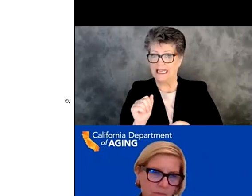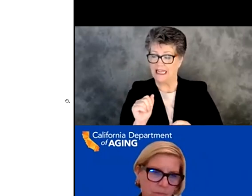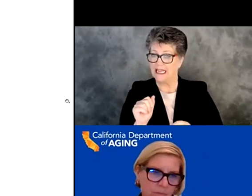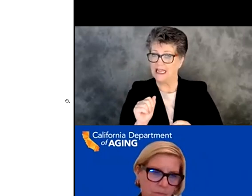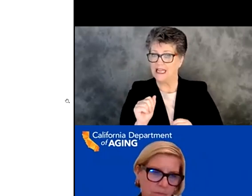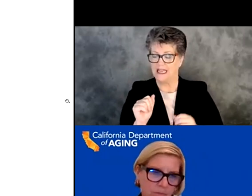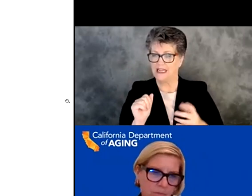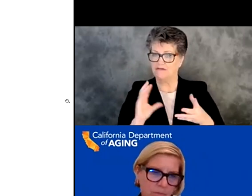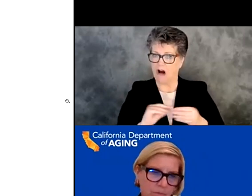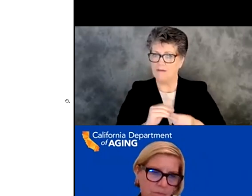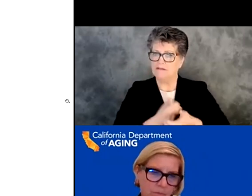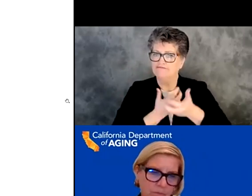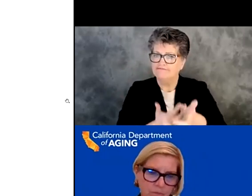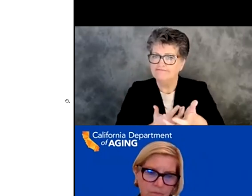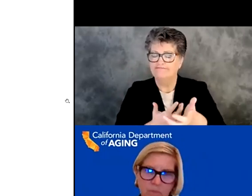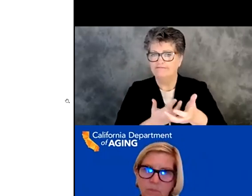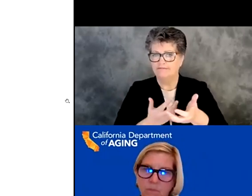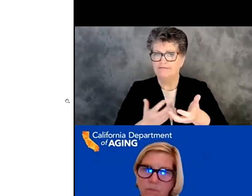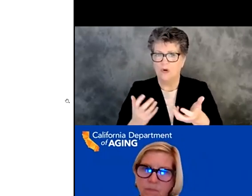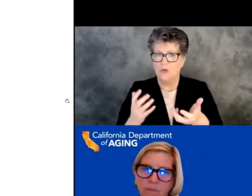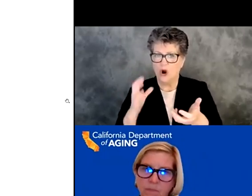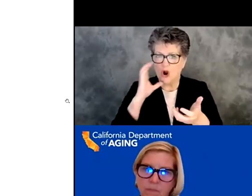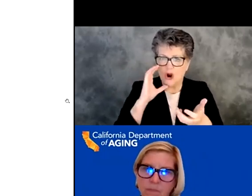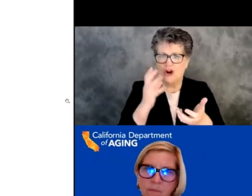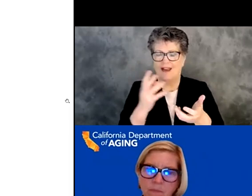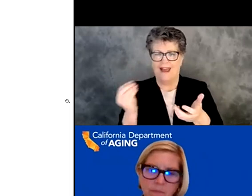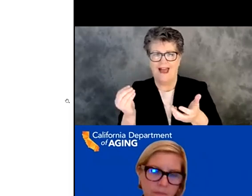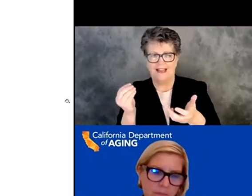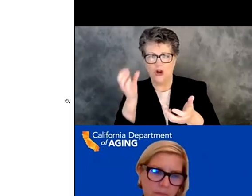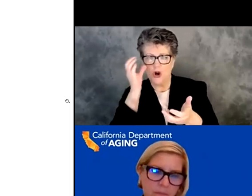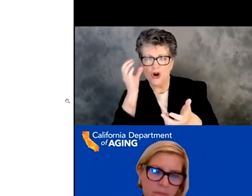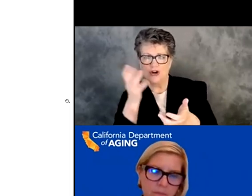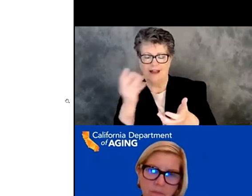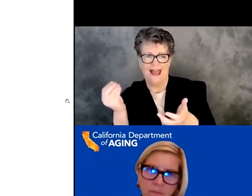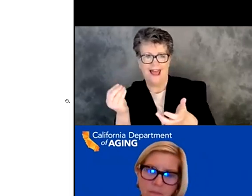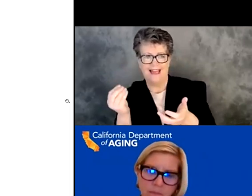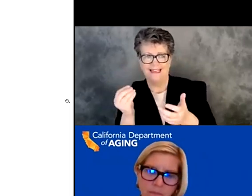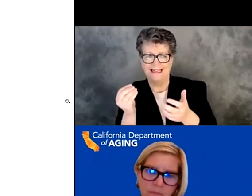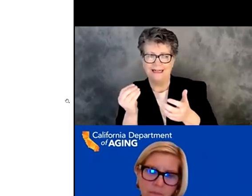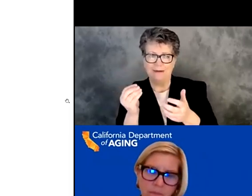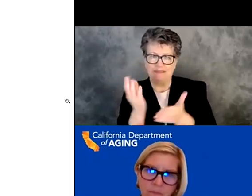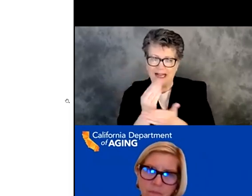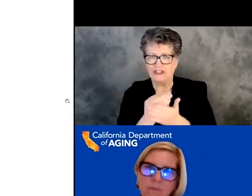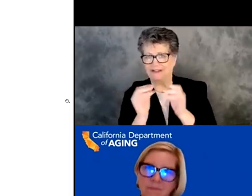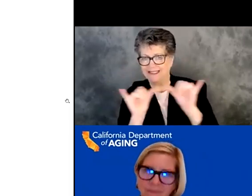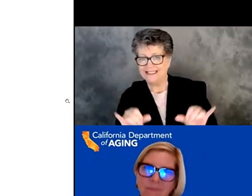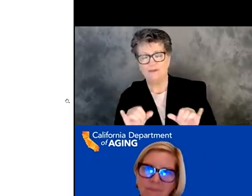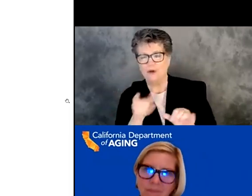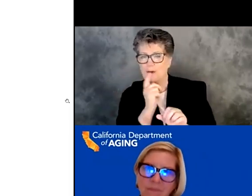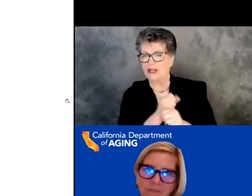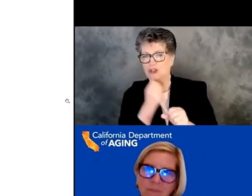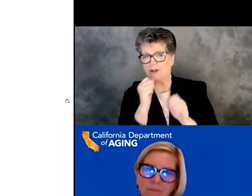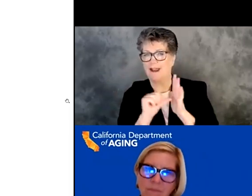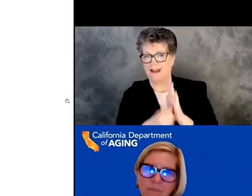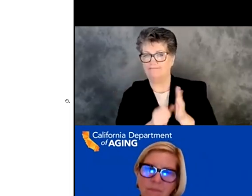were heard in policy and budget and all of these systems. So I just wanted to make sure that I lifted up both